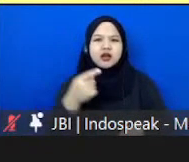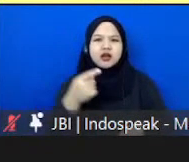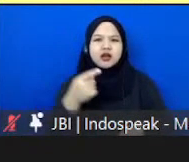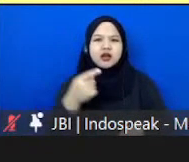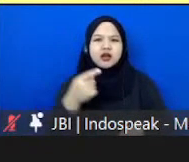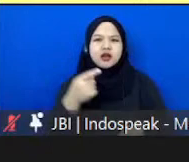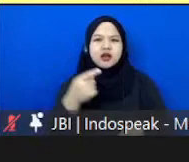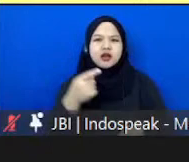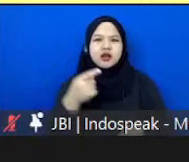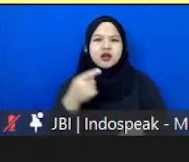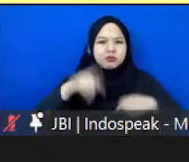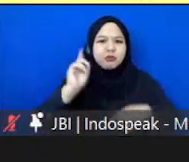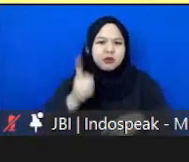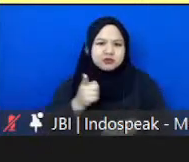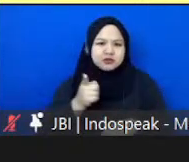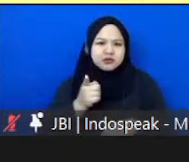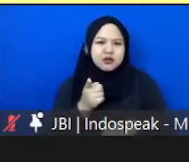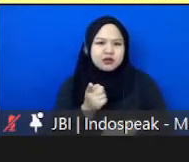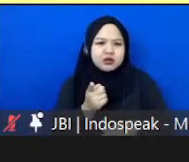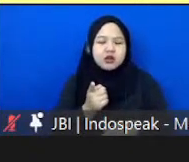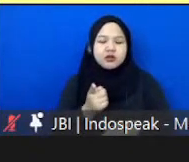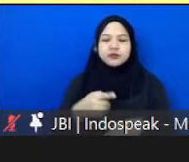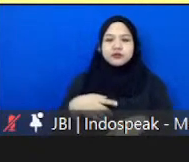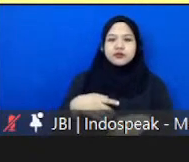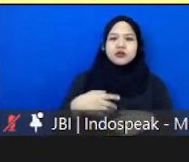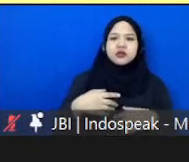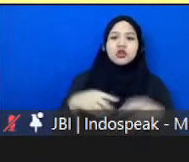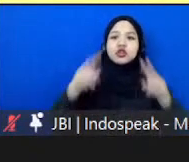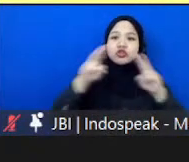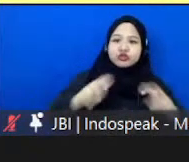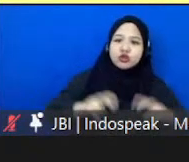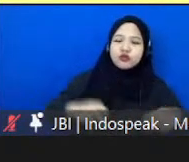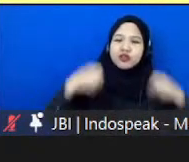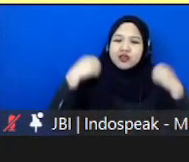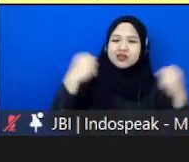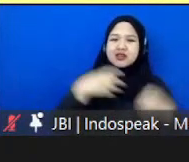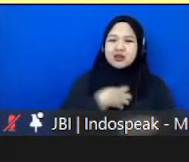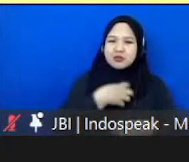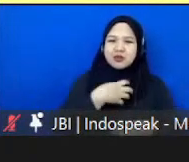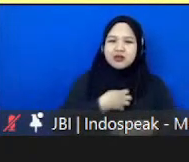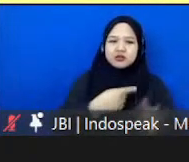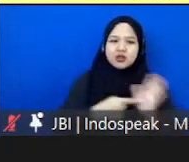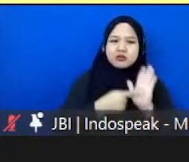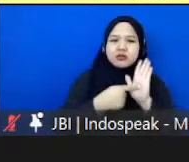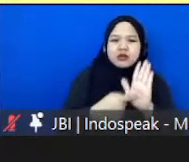present. Mental health survey also found this. Out of